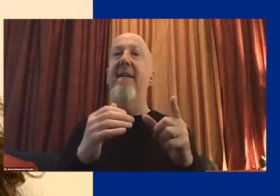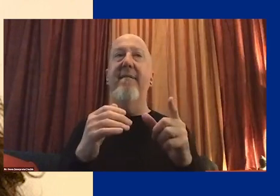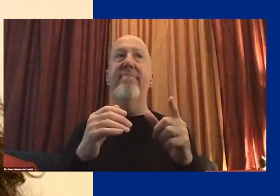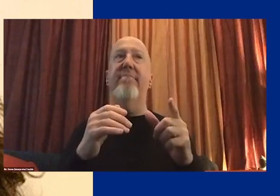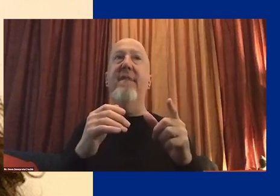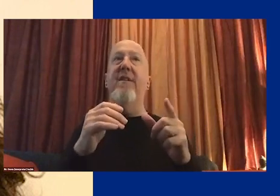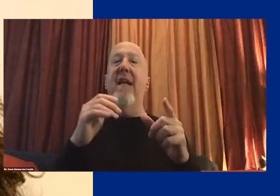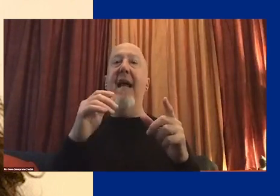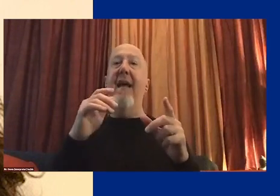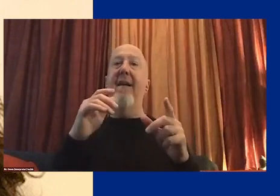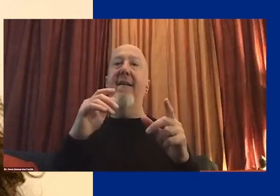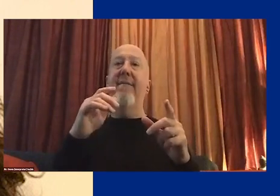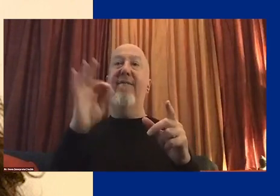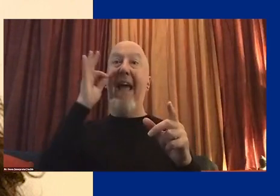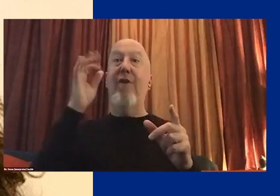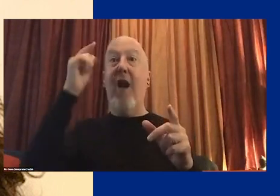by the federal government.